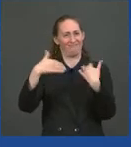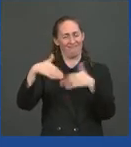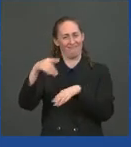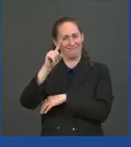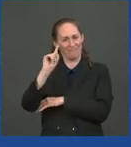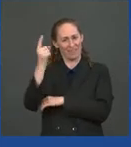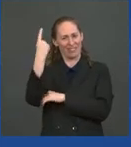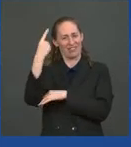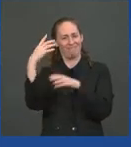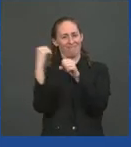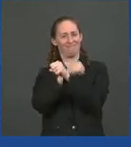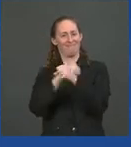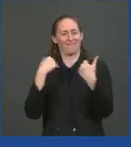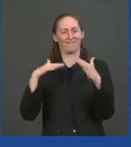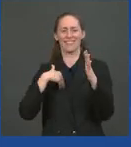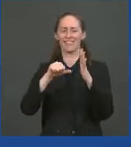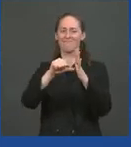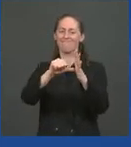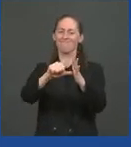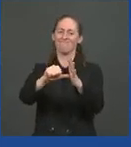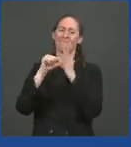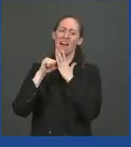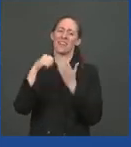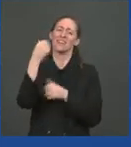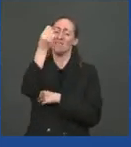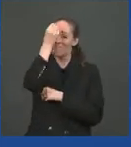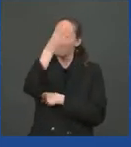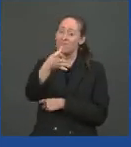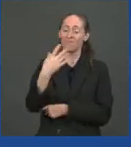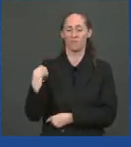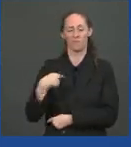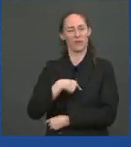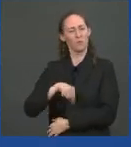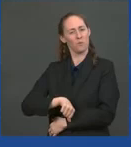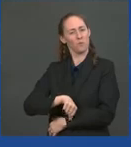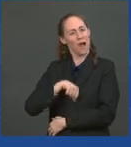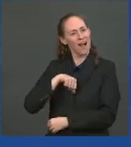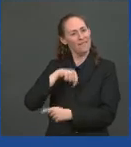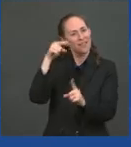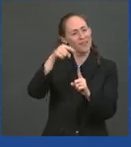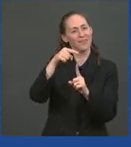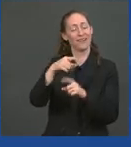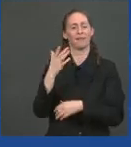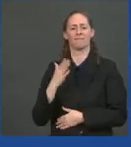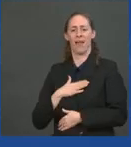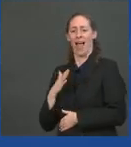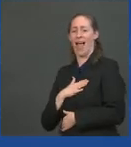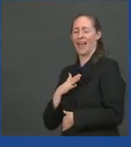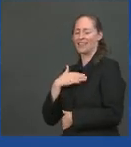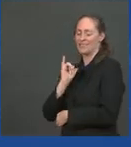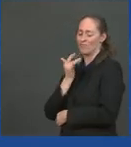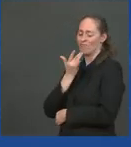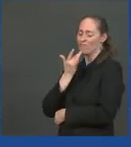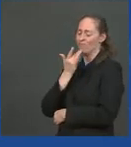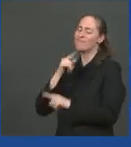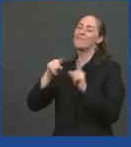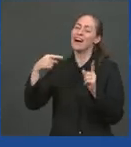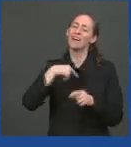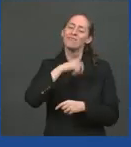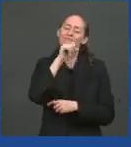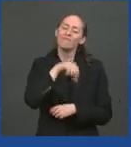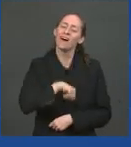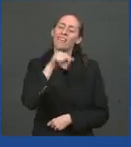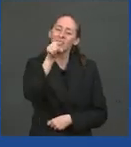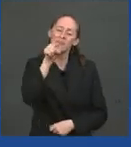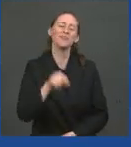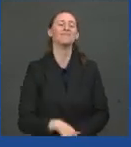Dante, we're also proud of you back home, but I still like Syracuse. And to all the players, that's what